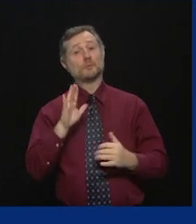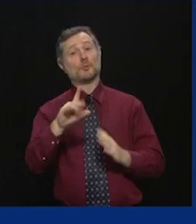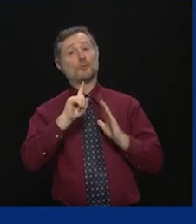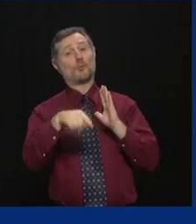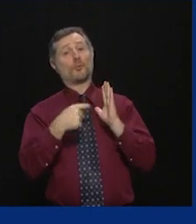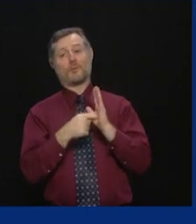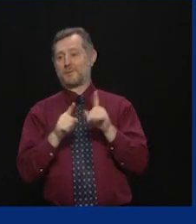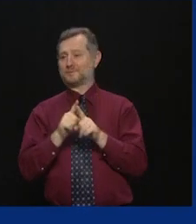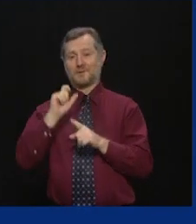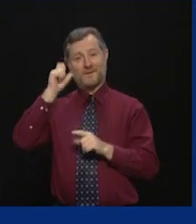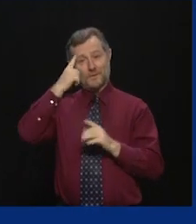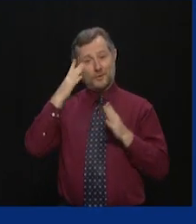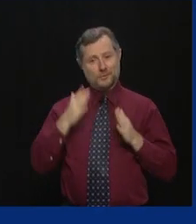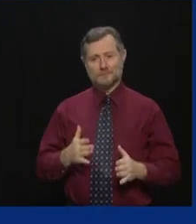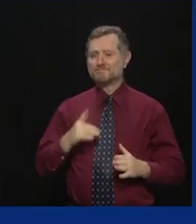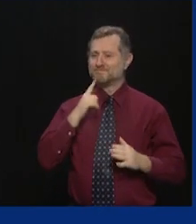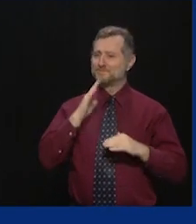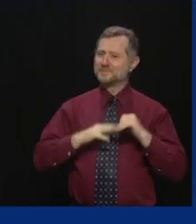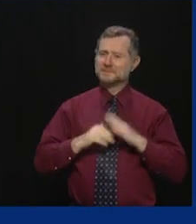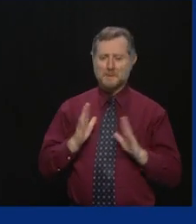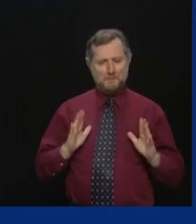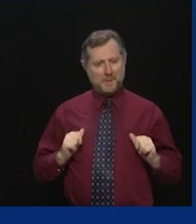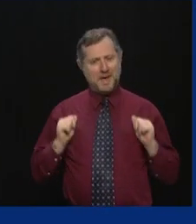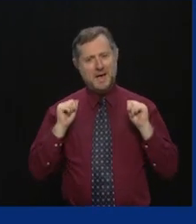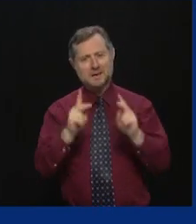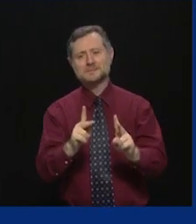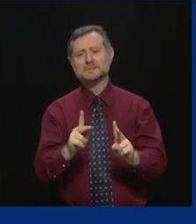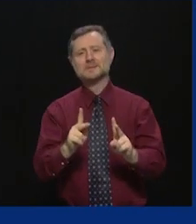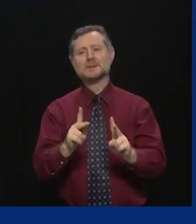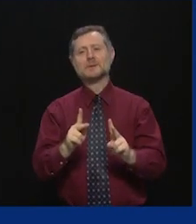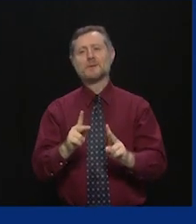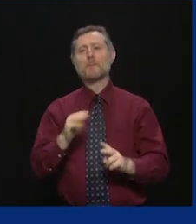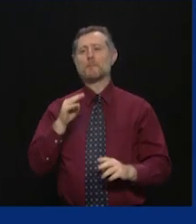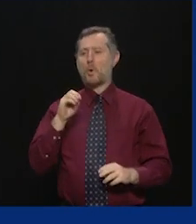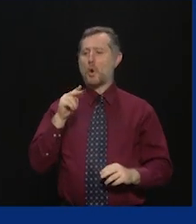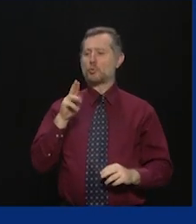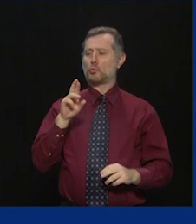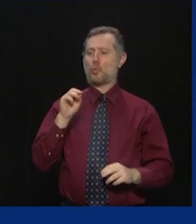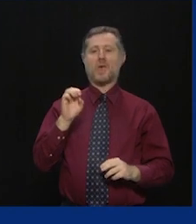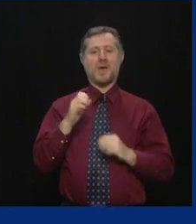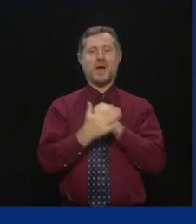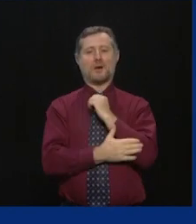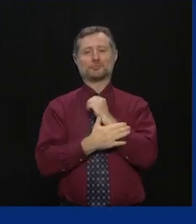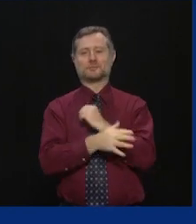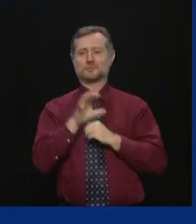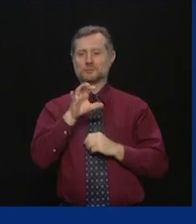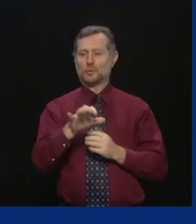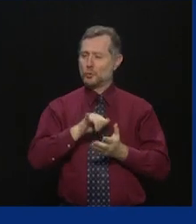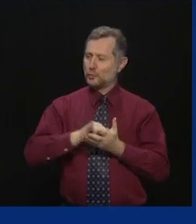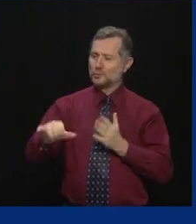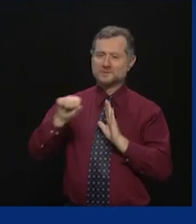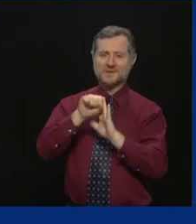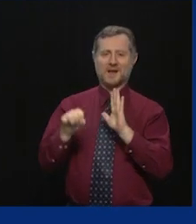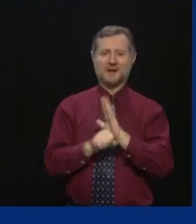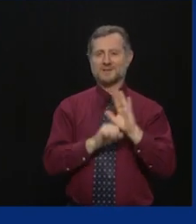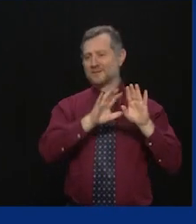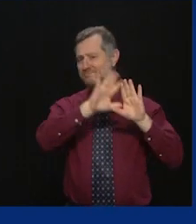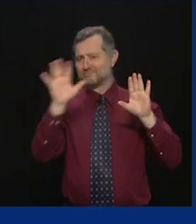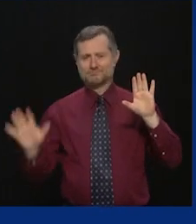build back Monroe County, build back New York State so we're stronger and better than we've ever been before. And so it's my honor to be here to